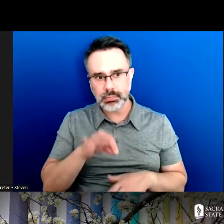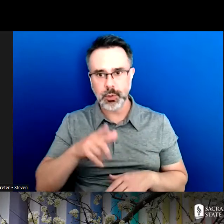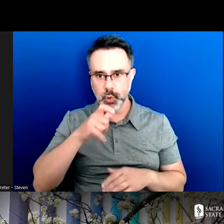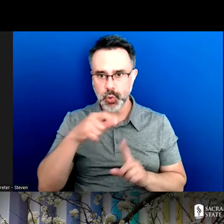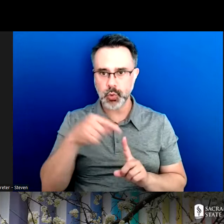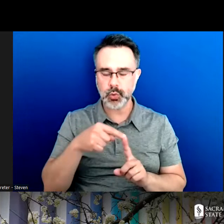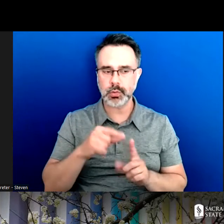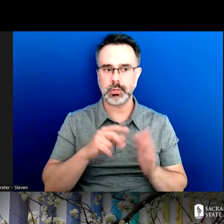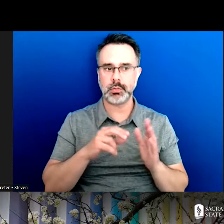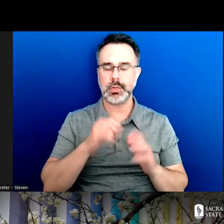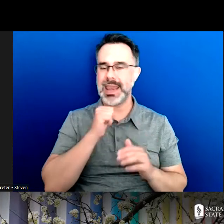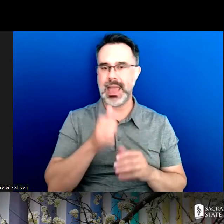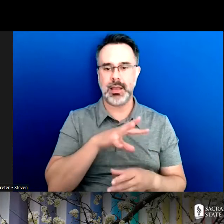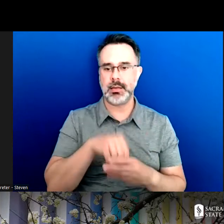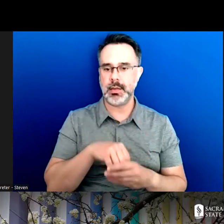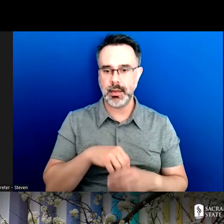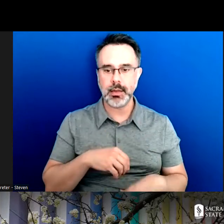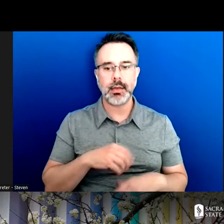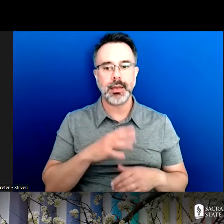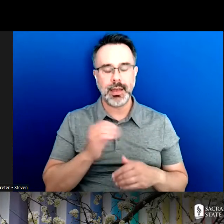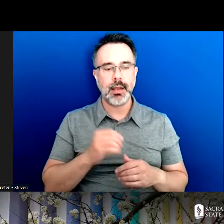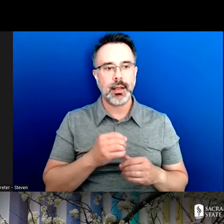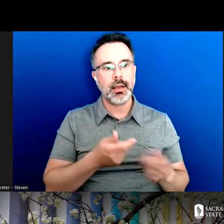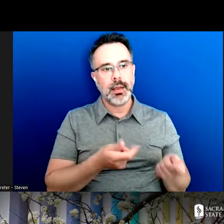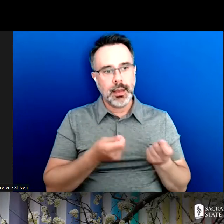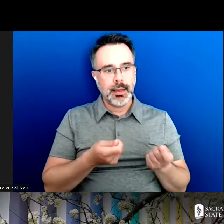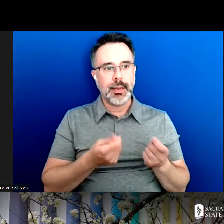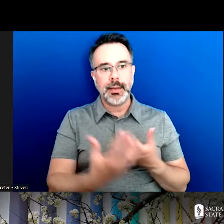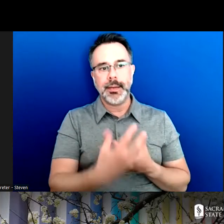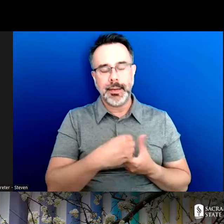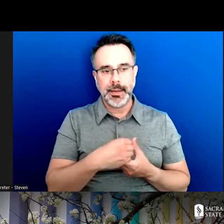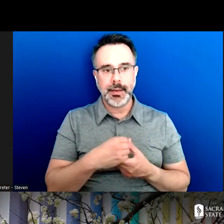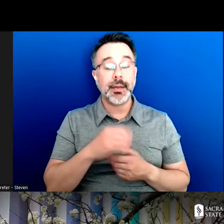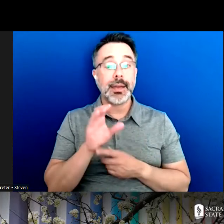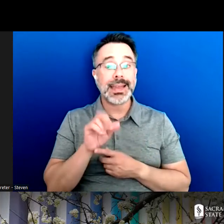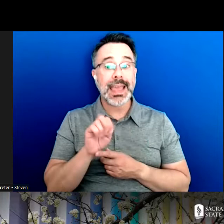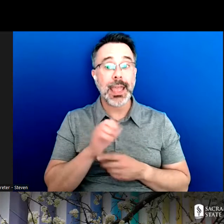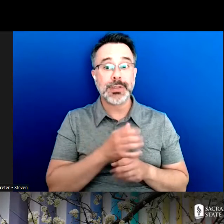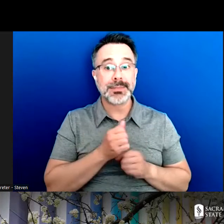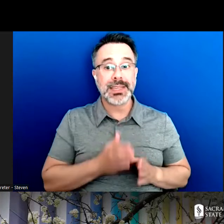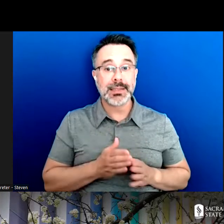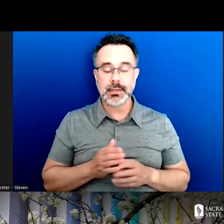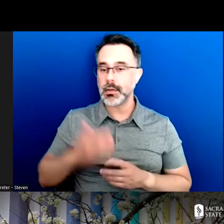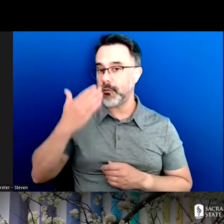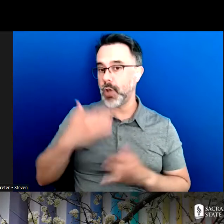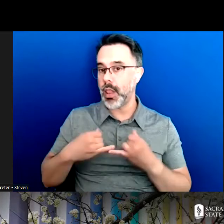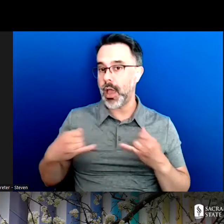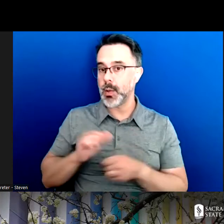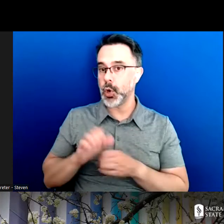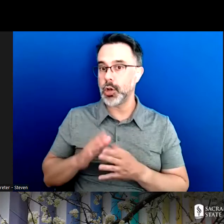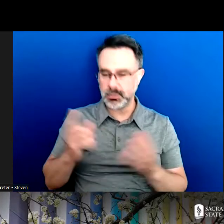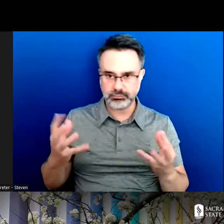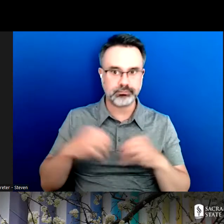take part in planning really stands out: care recipients and frontline workers. How